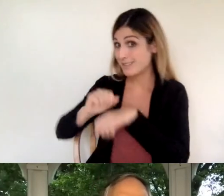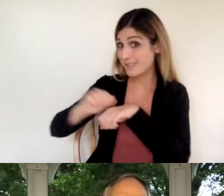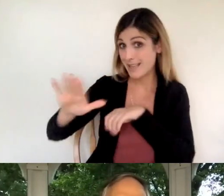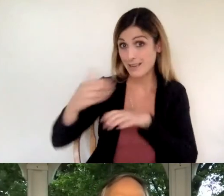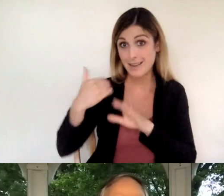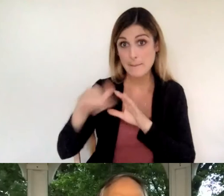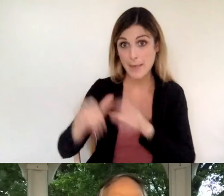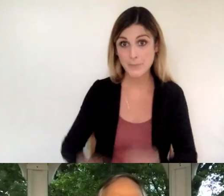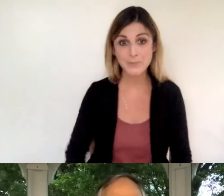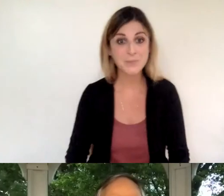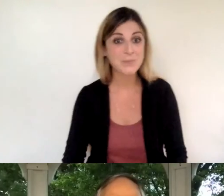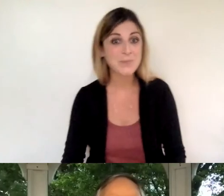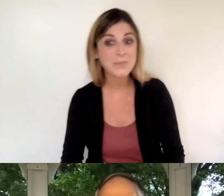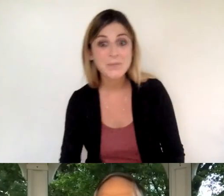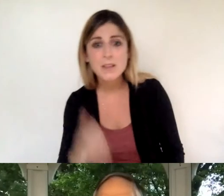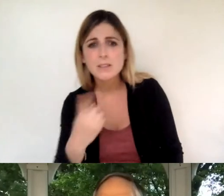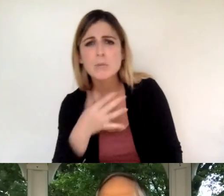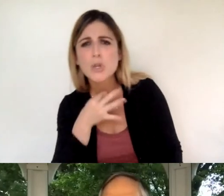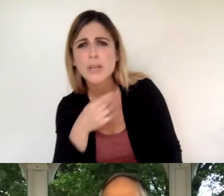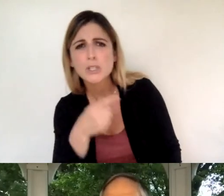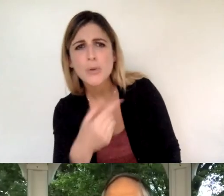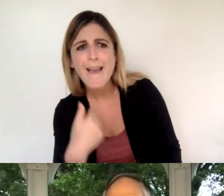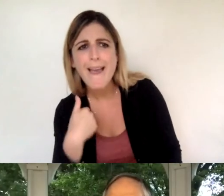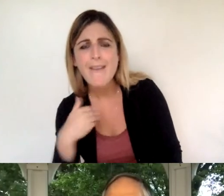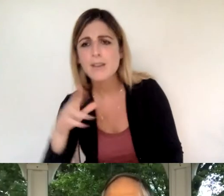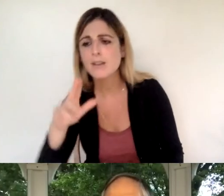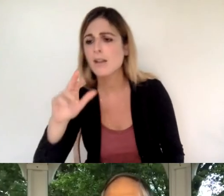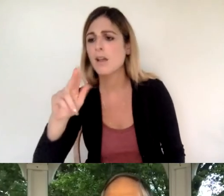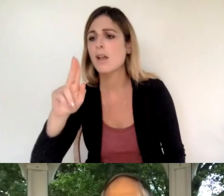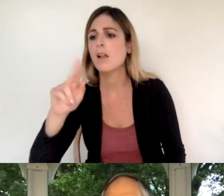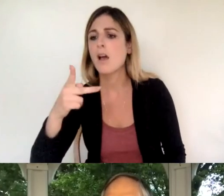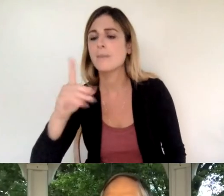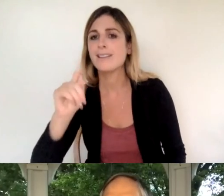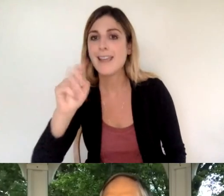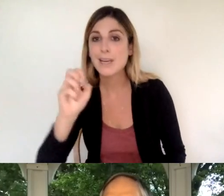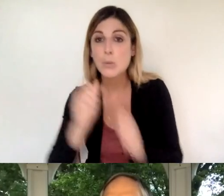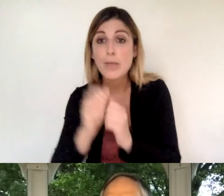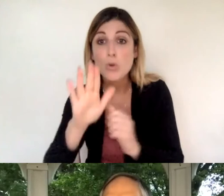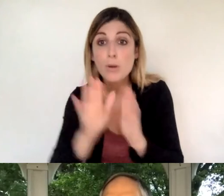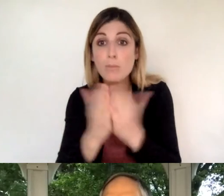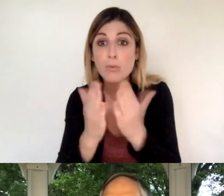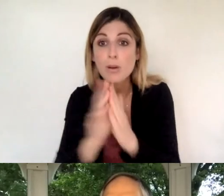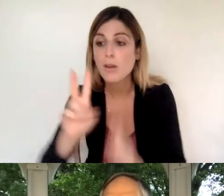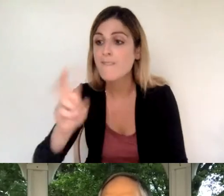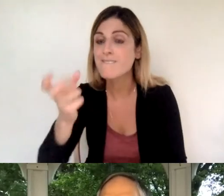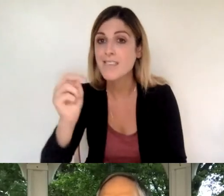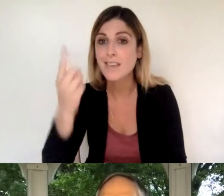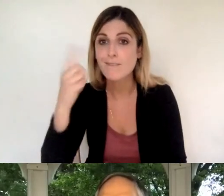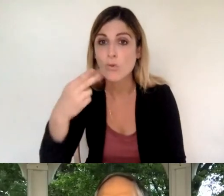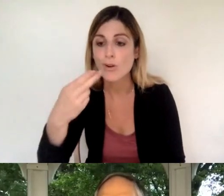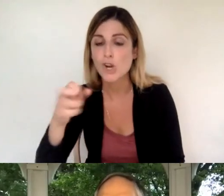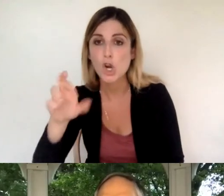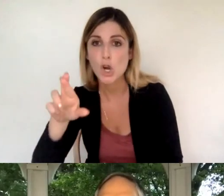Very generous. Great. Well, somebody wanted to know if you've got an update on Vegan for Her coming up. No, and my publisher has not asked me to write